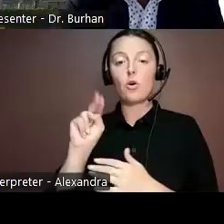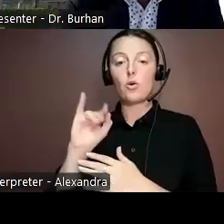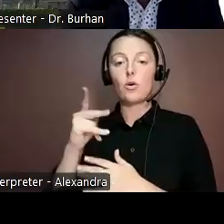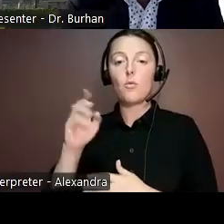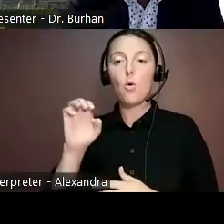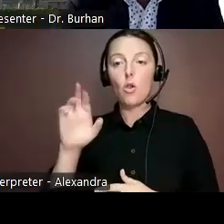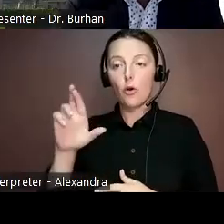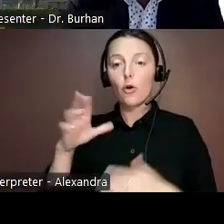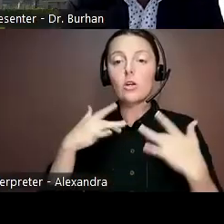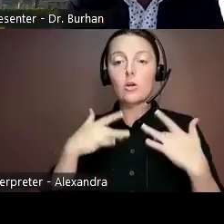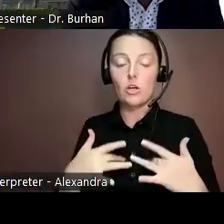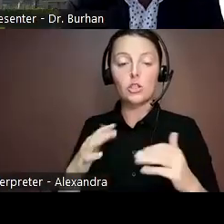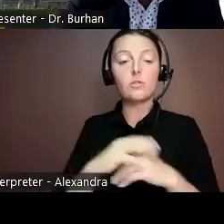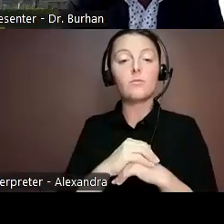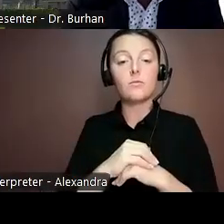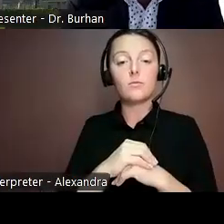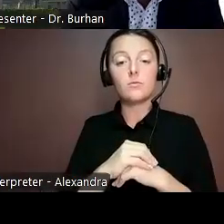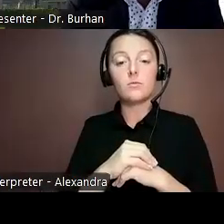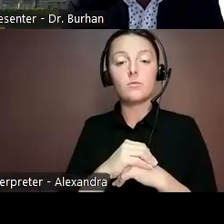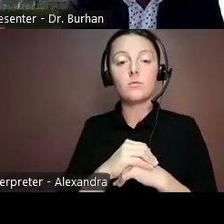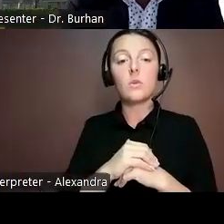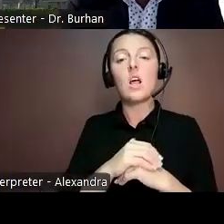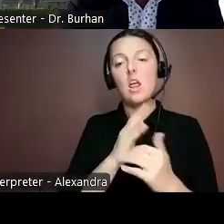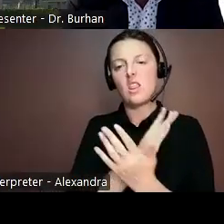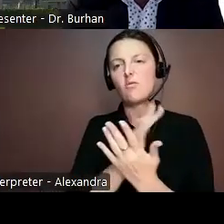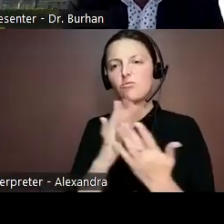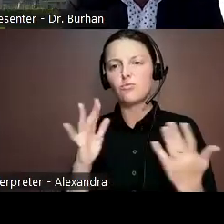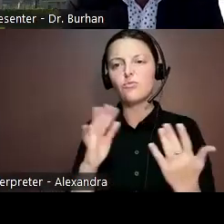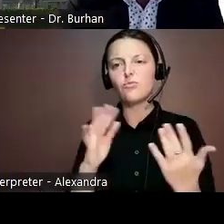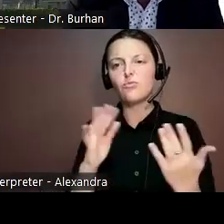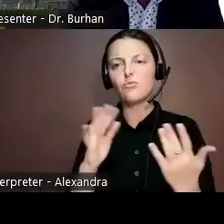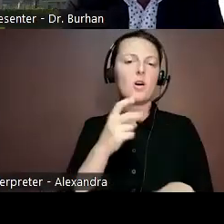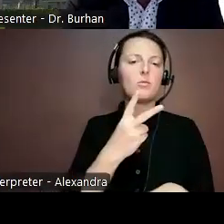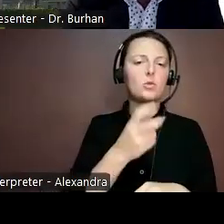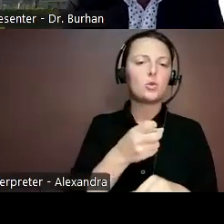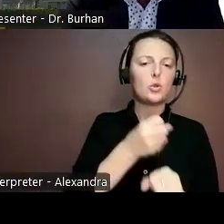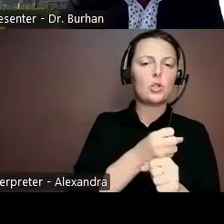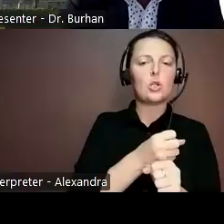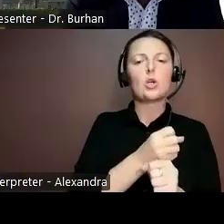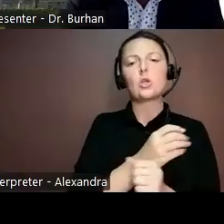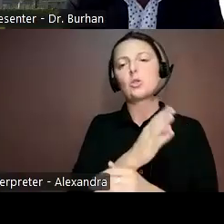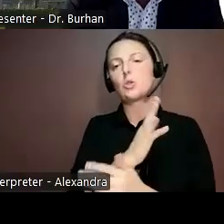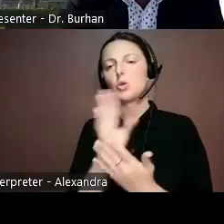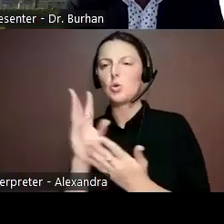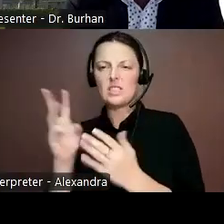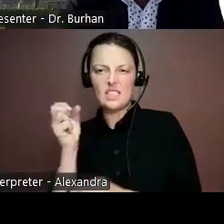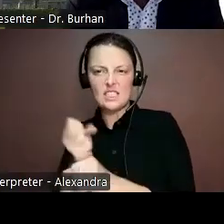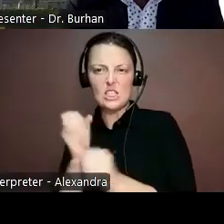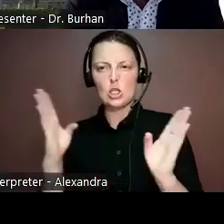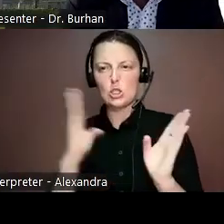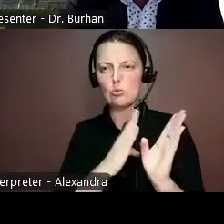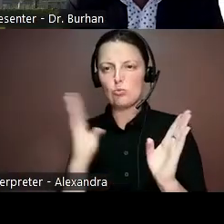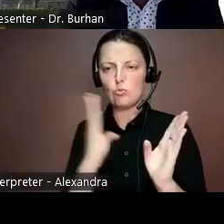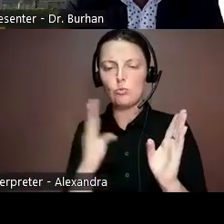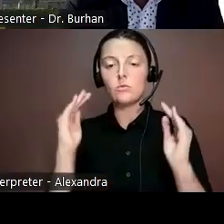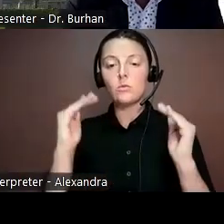6 years, for every 2 years, and looked at their cognitive function, motor function, and so on. They were similar in all aspects,